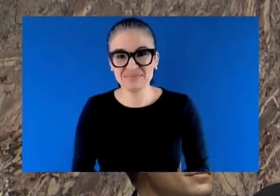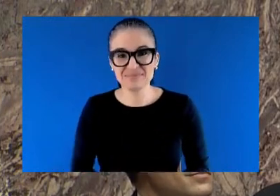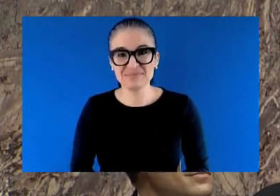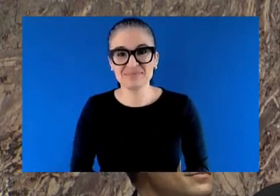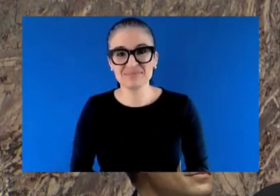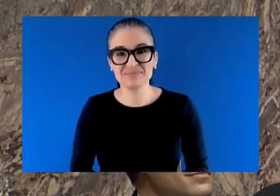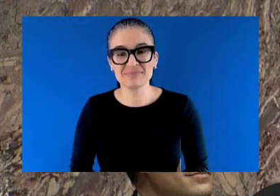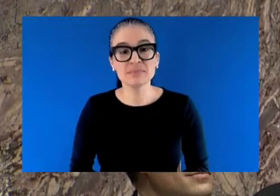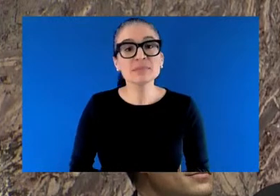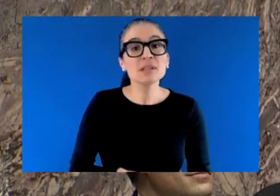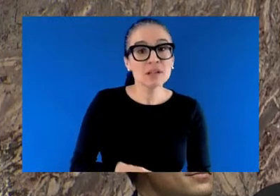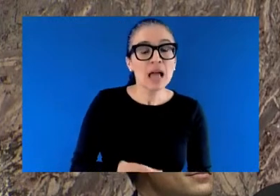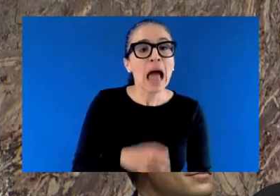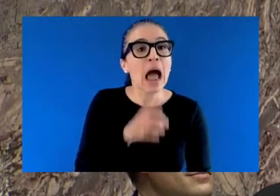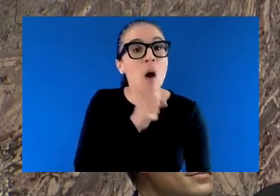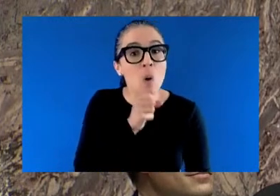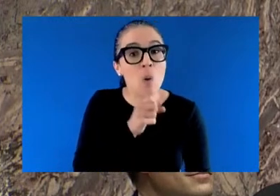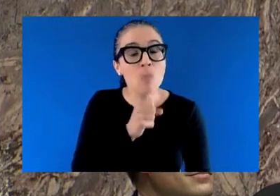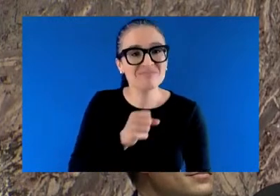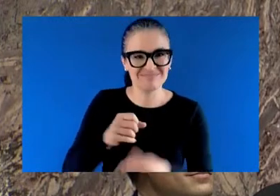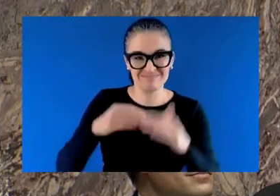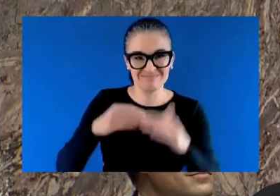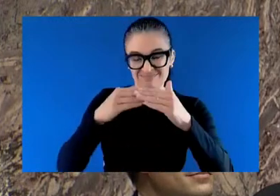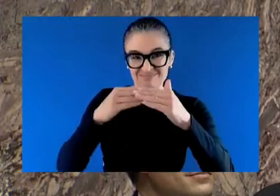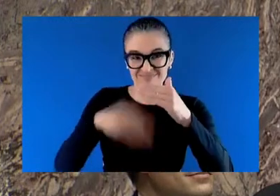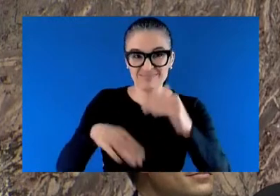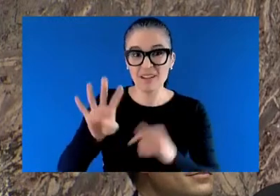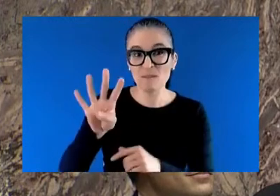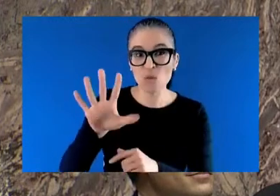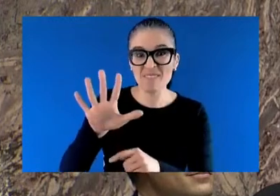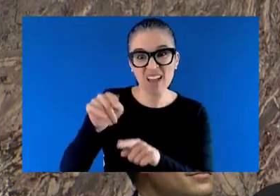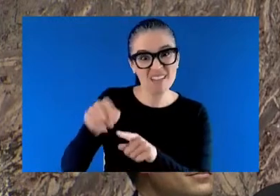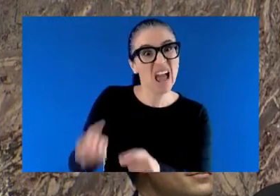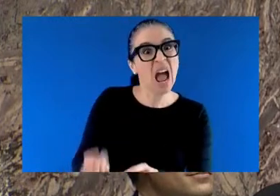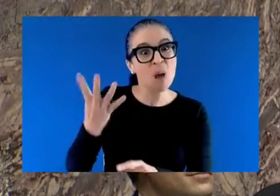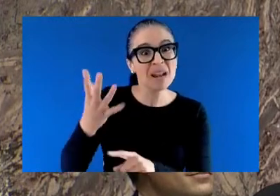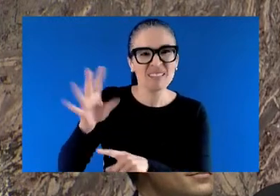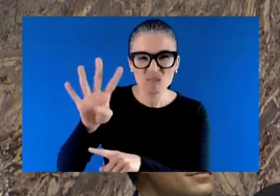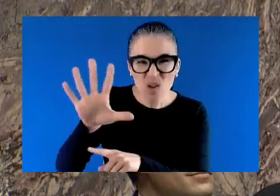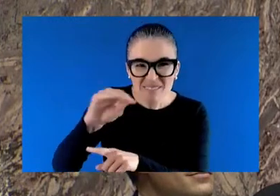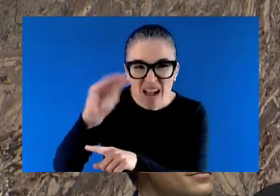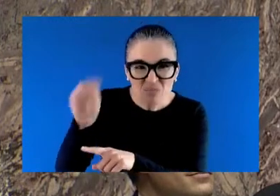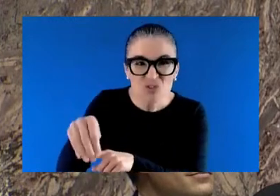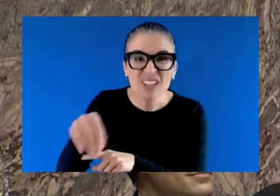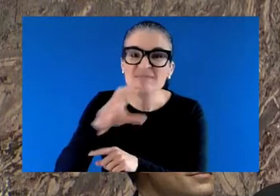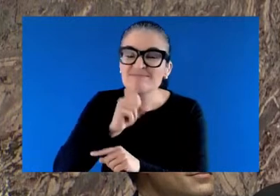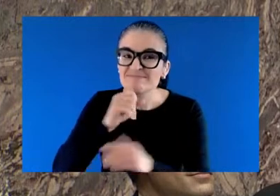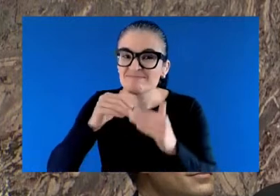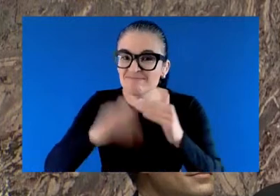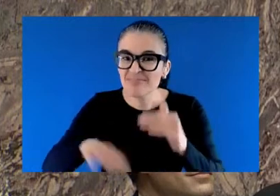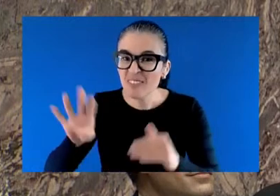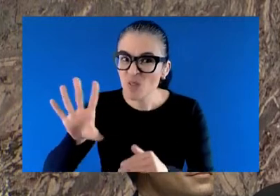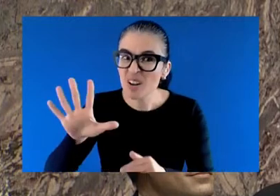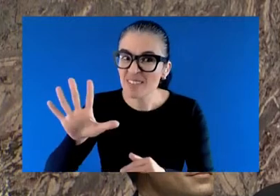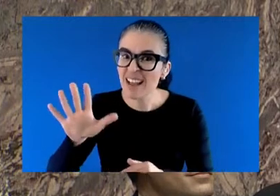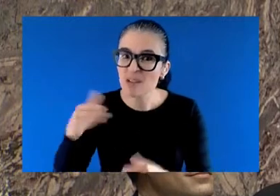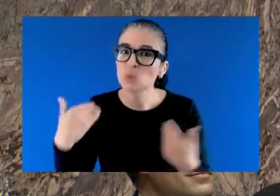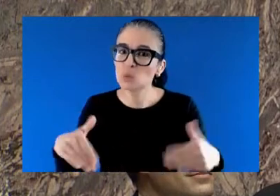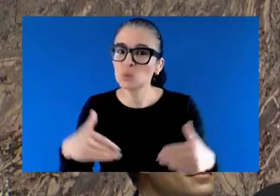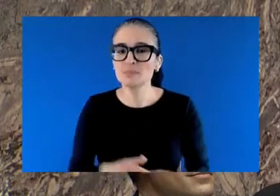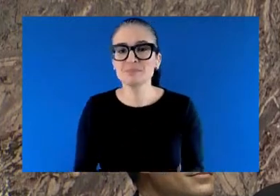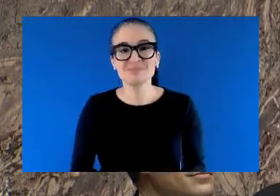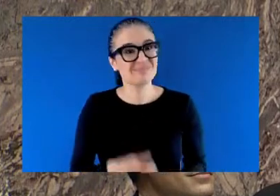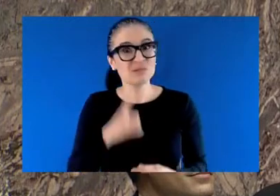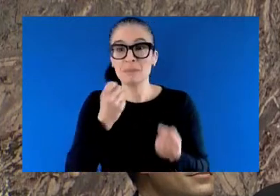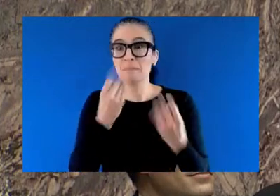critical to protecting the health of your kidneys, and many people don't even know they're living with kidney disease until it's too late. In